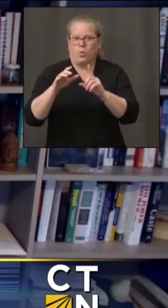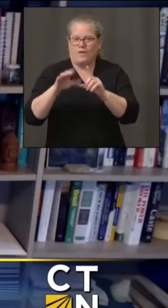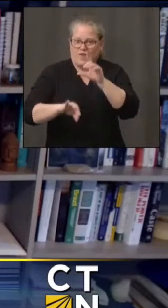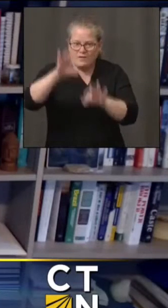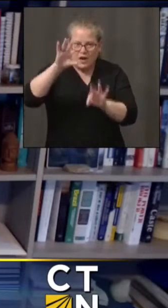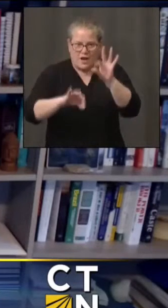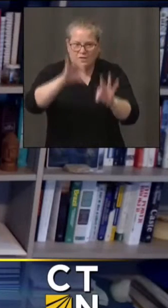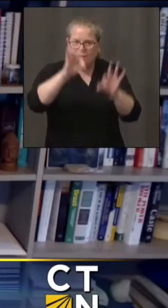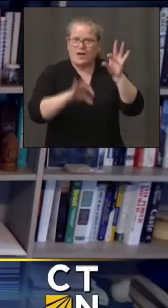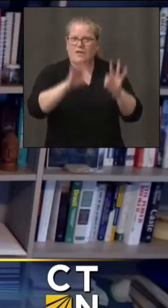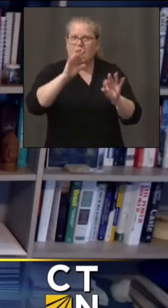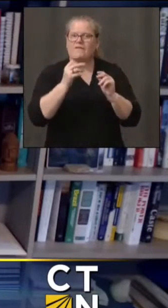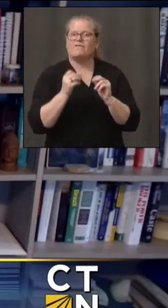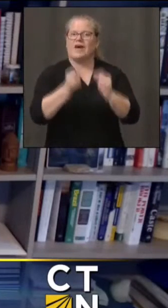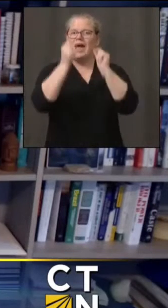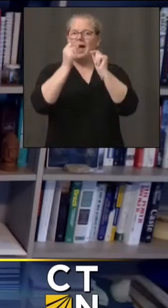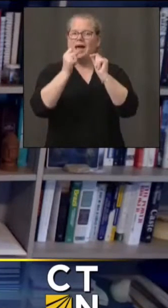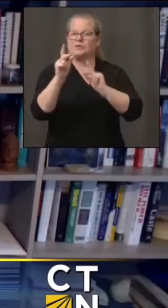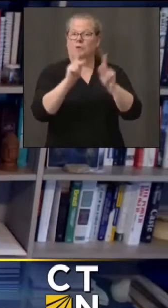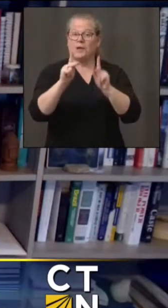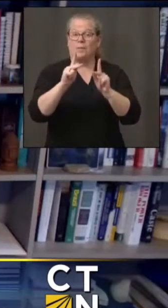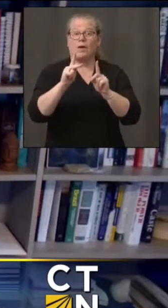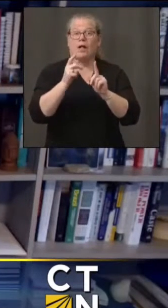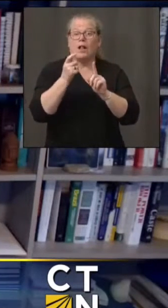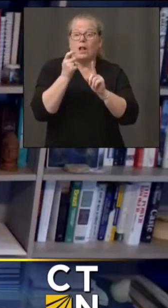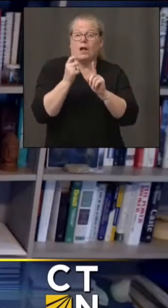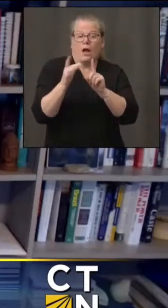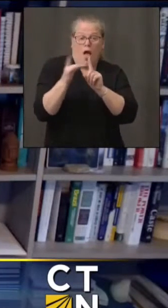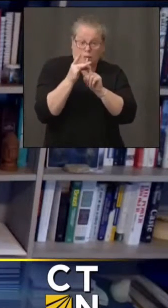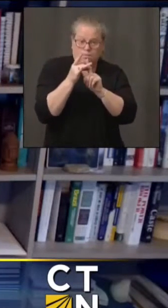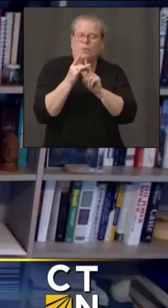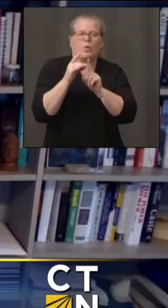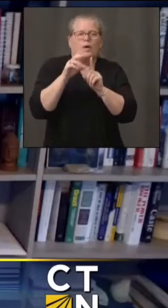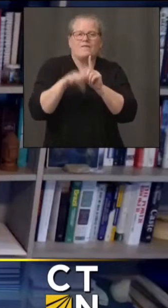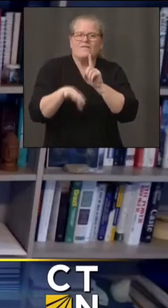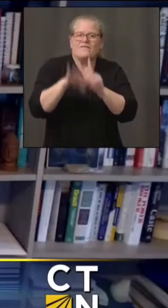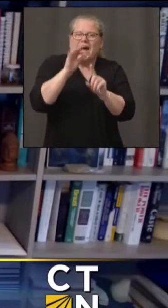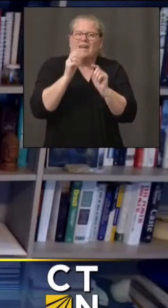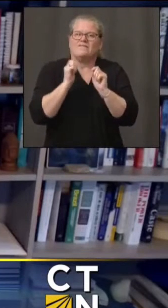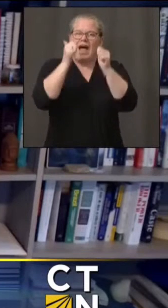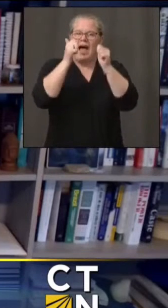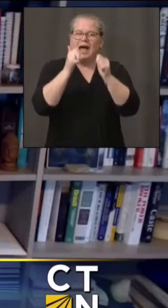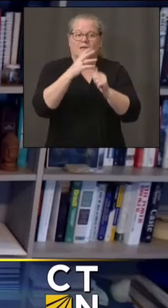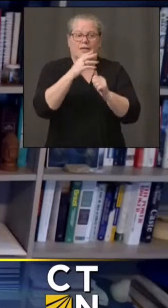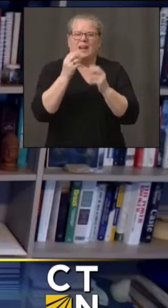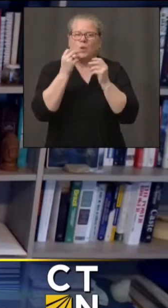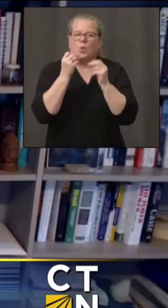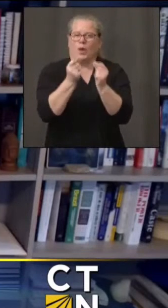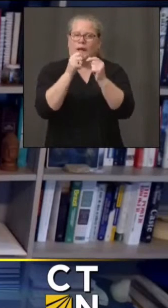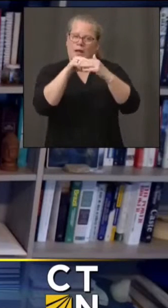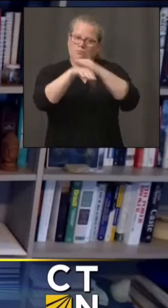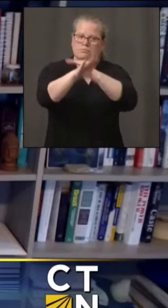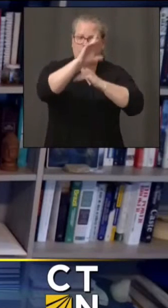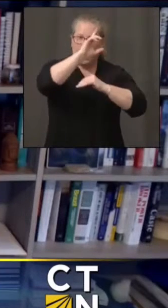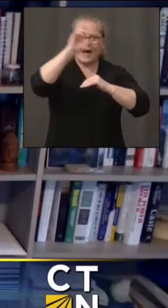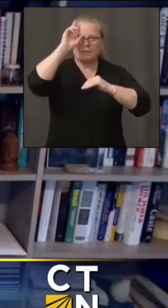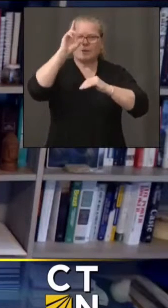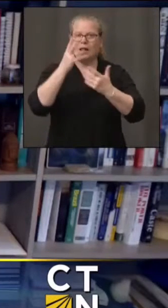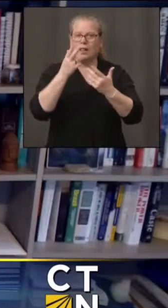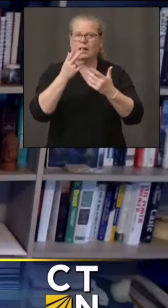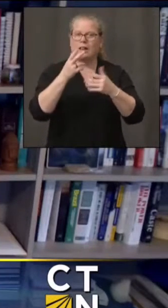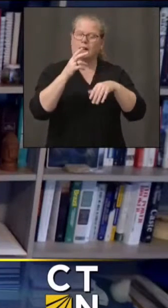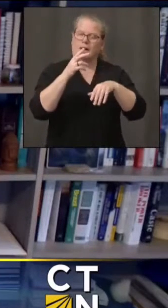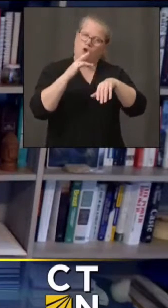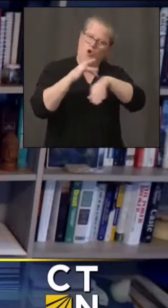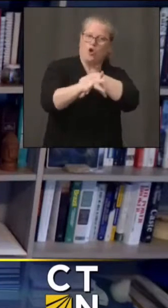people who have COVID, and we're also then bringing them into the hospital earlier. And so a lot of this has been